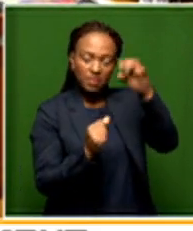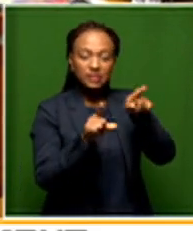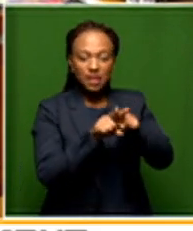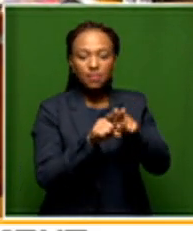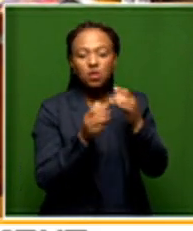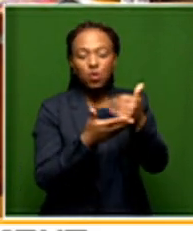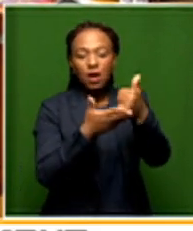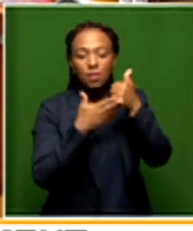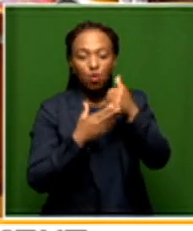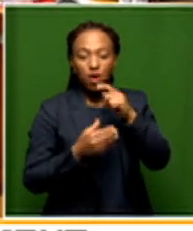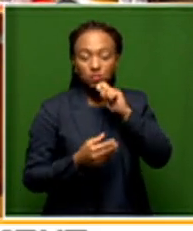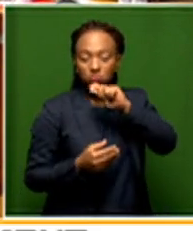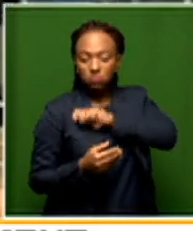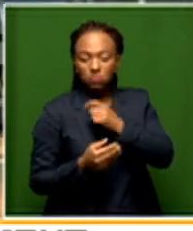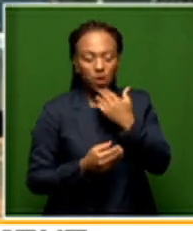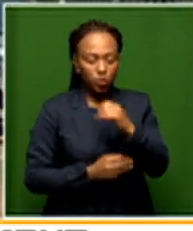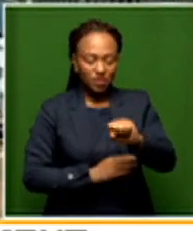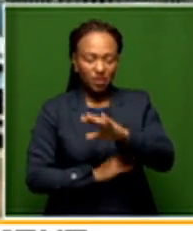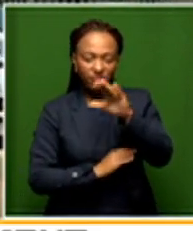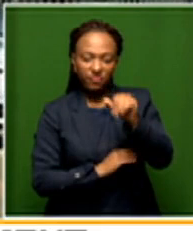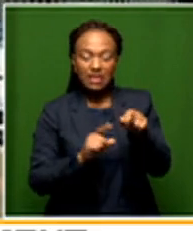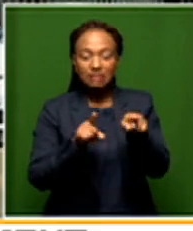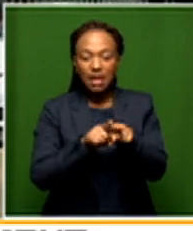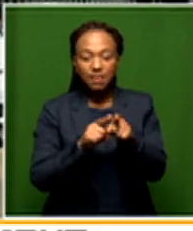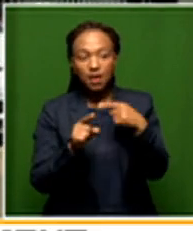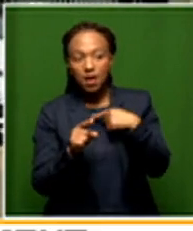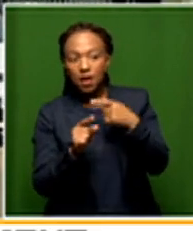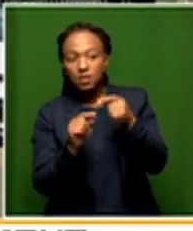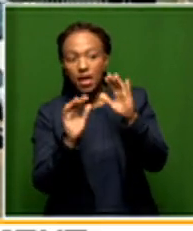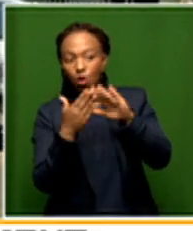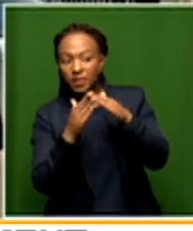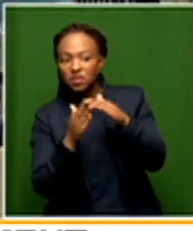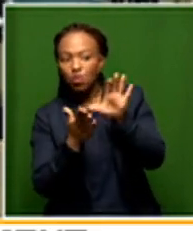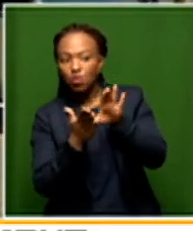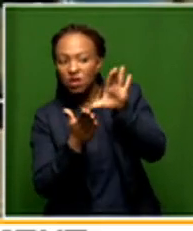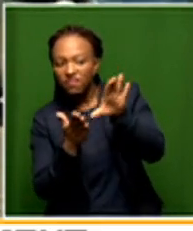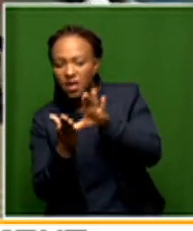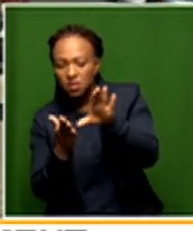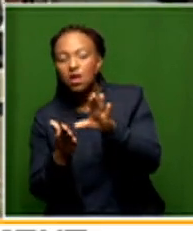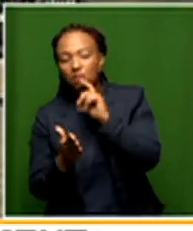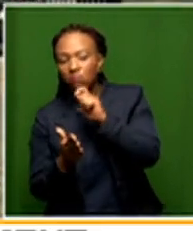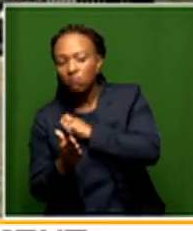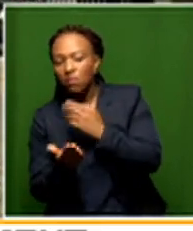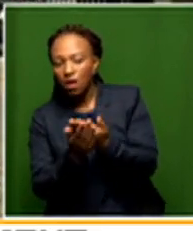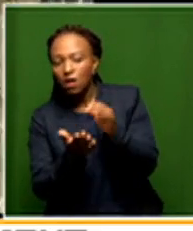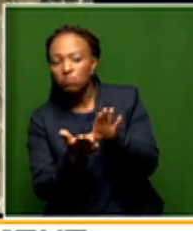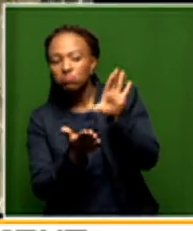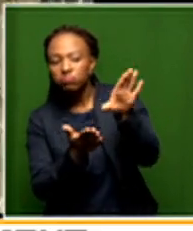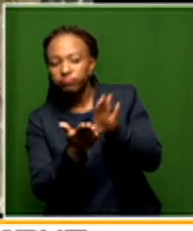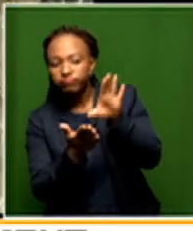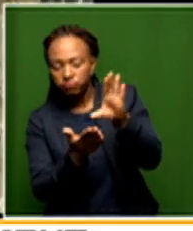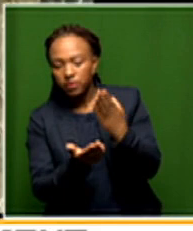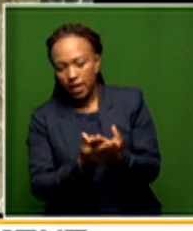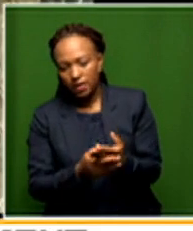greater levels of confidence by South Africans and the broader investor community in our ability to sustain the rule of